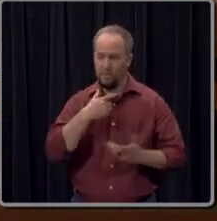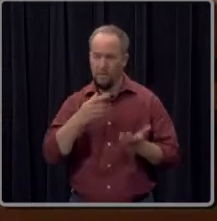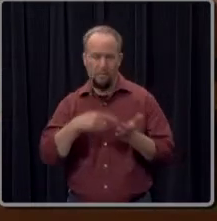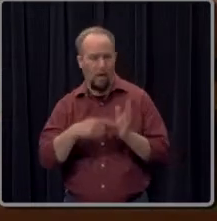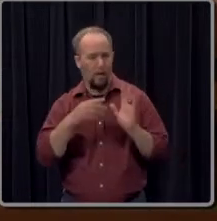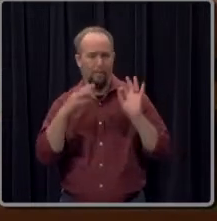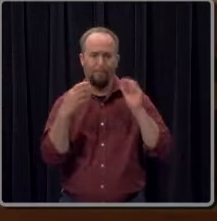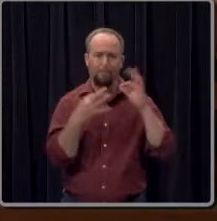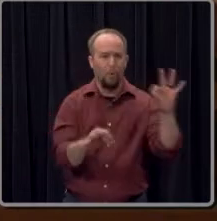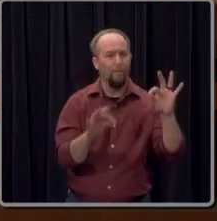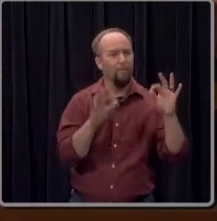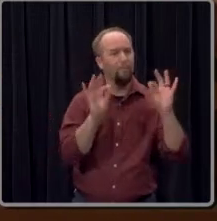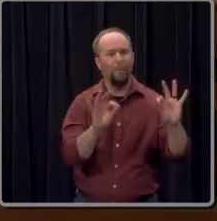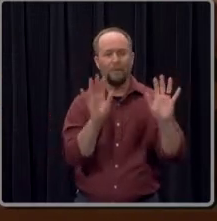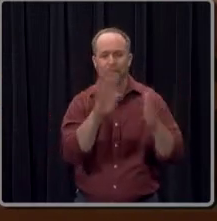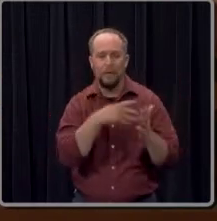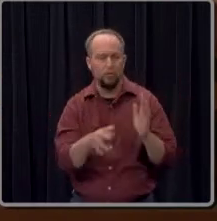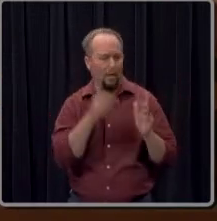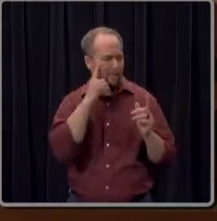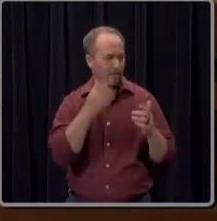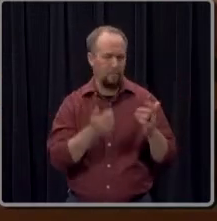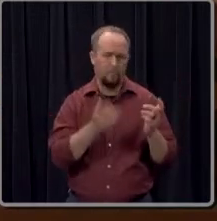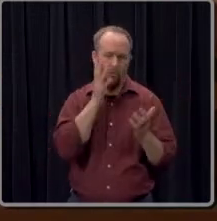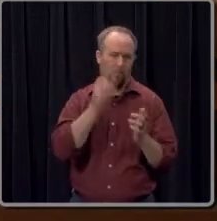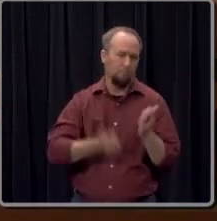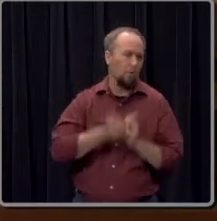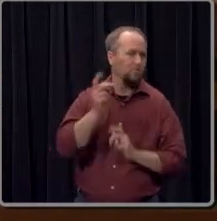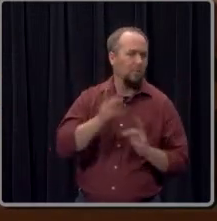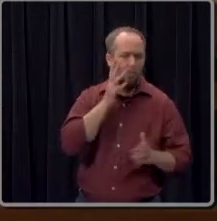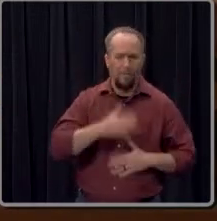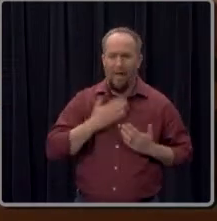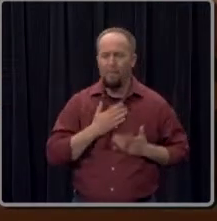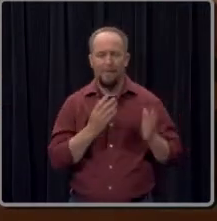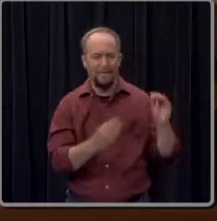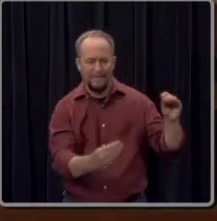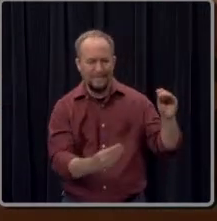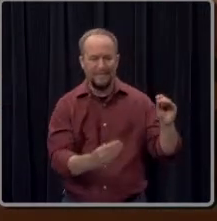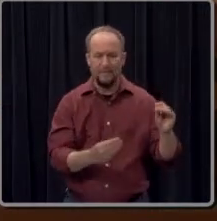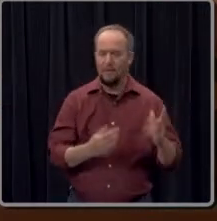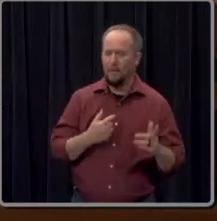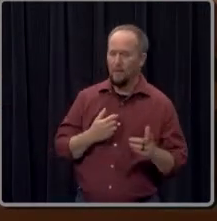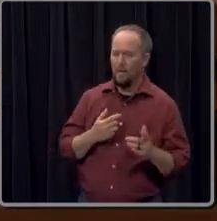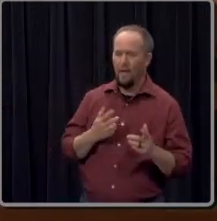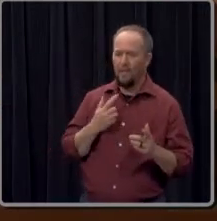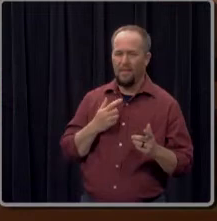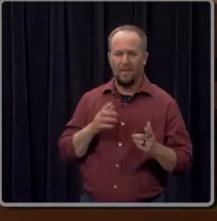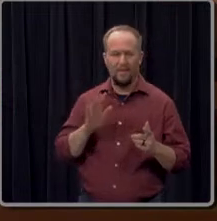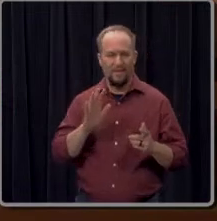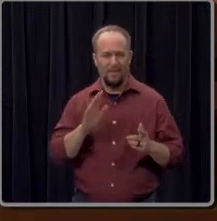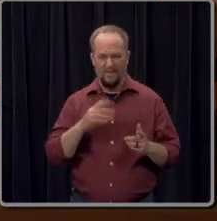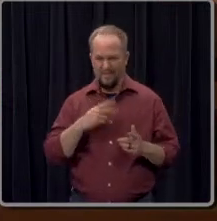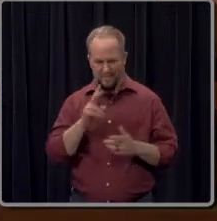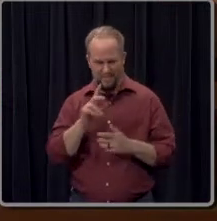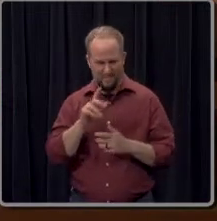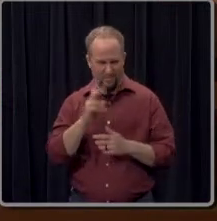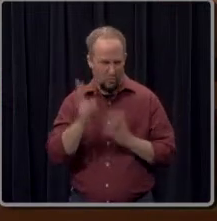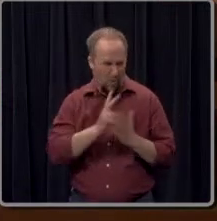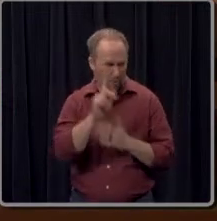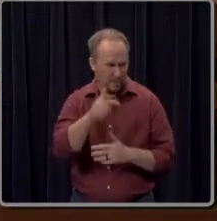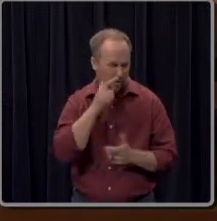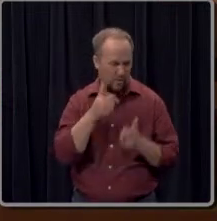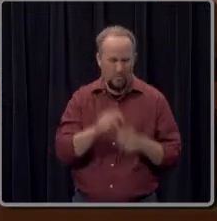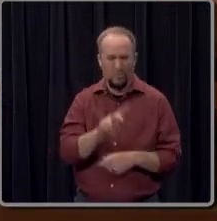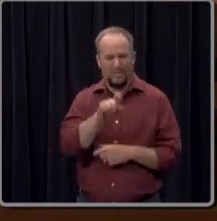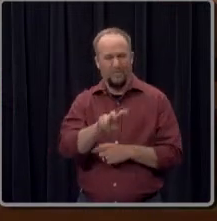think it's going to make most people happy. 2 hours later, I got a text from him, said we're going to need 201 drivers to go to that schedule. So, there